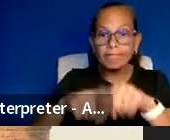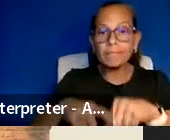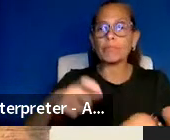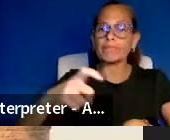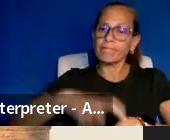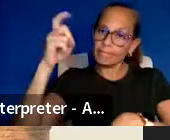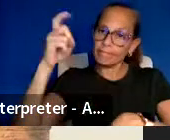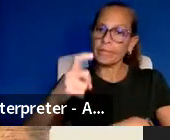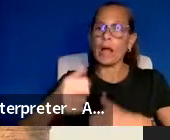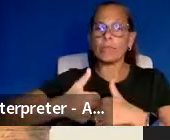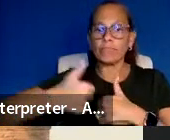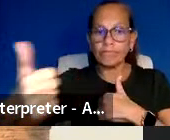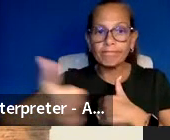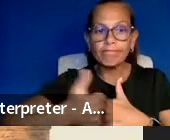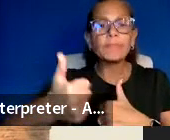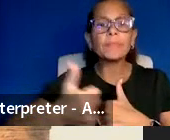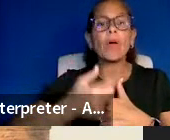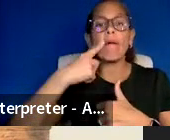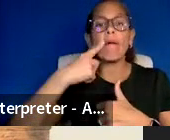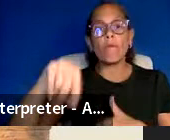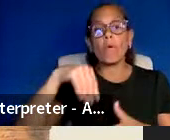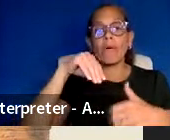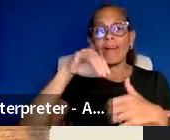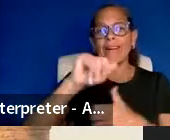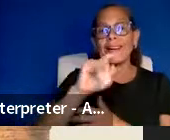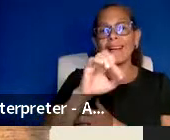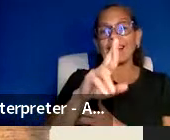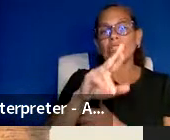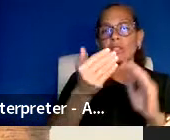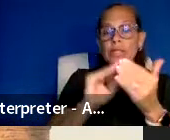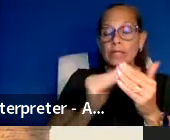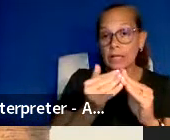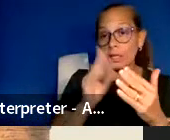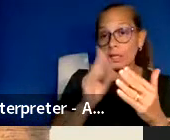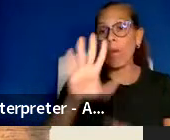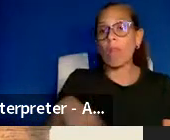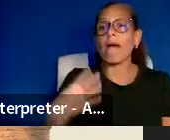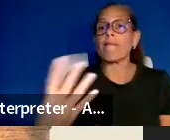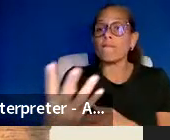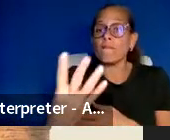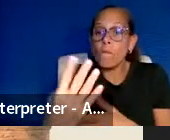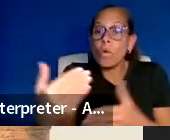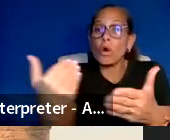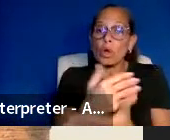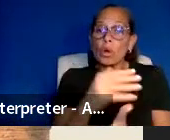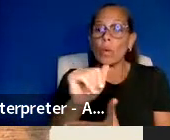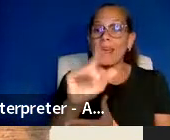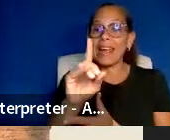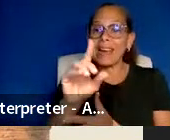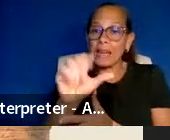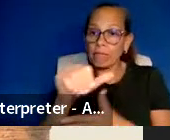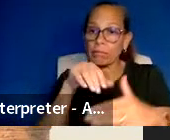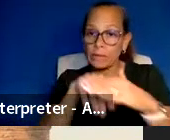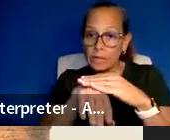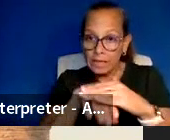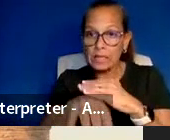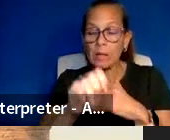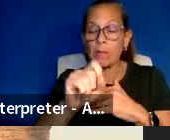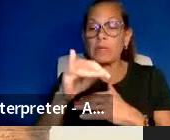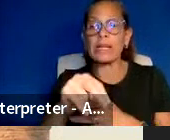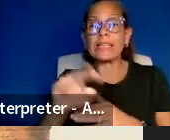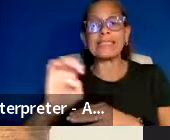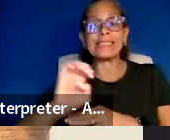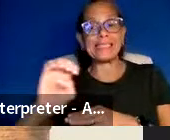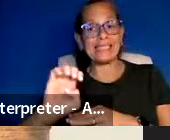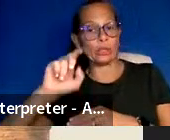for intercity rail. As part of that service, we'll be constructing 4 new ADA accessible stations in the East Bronx,